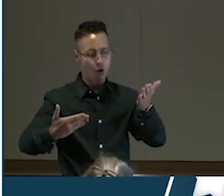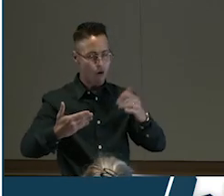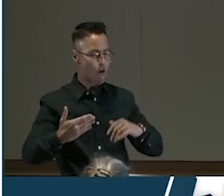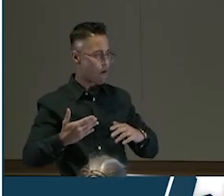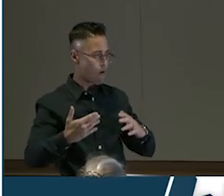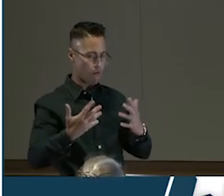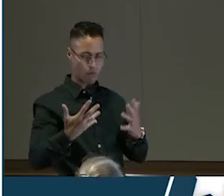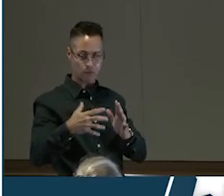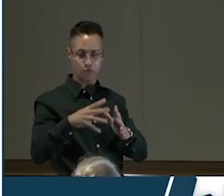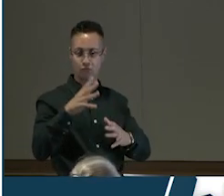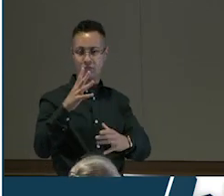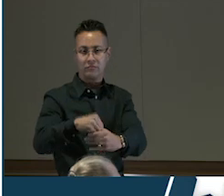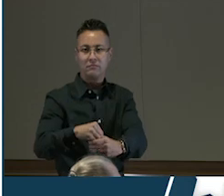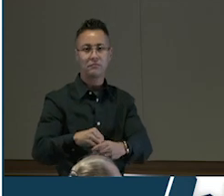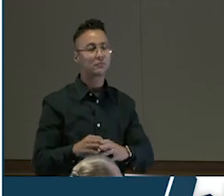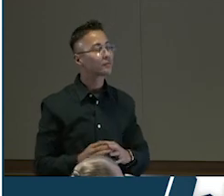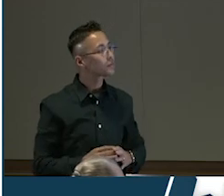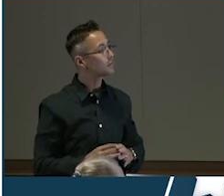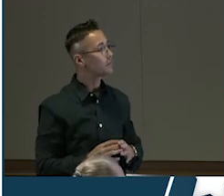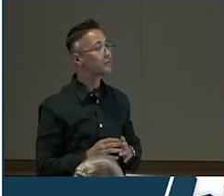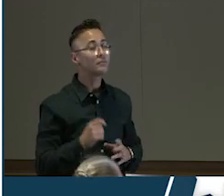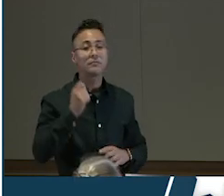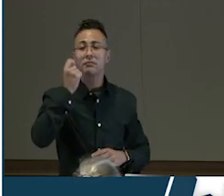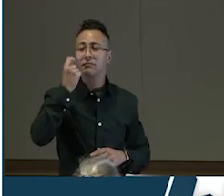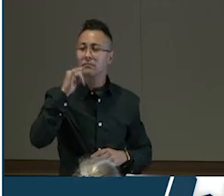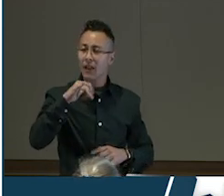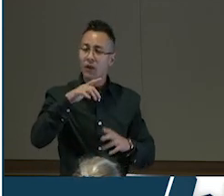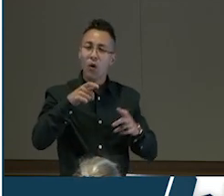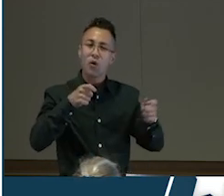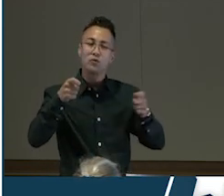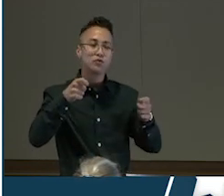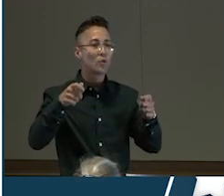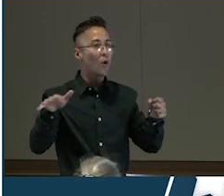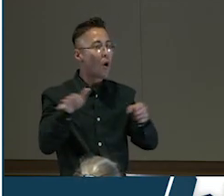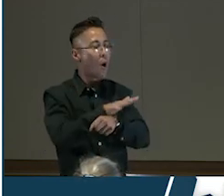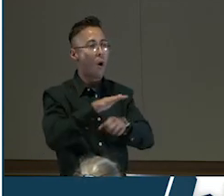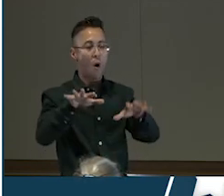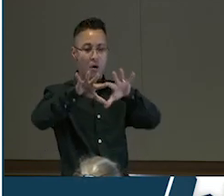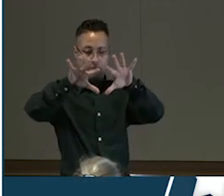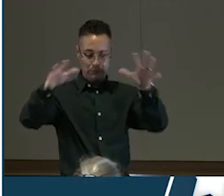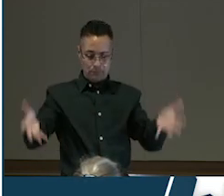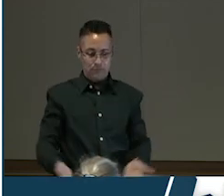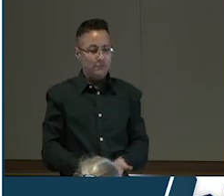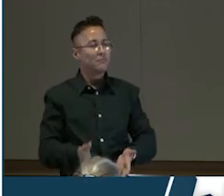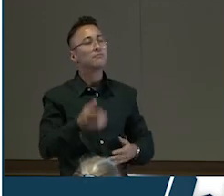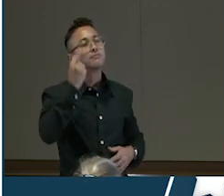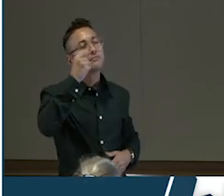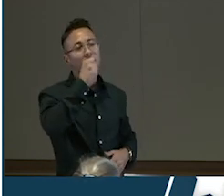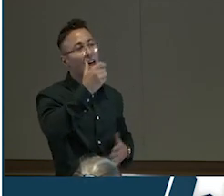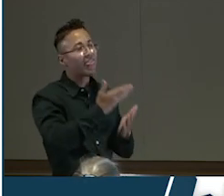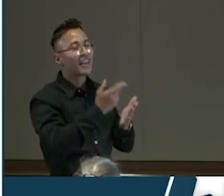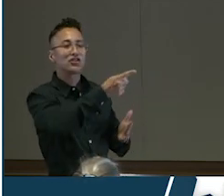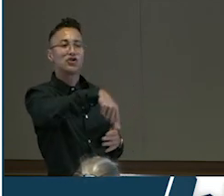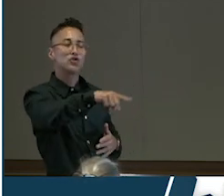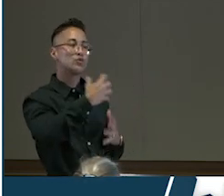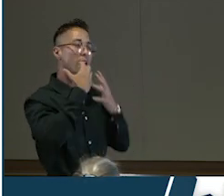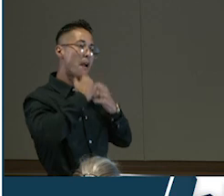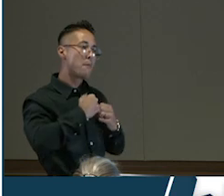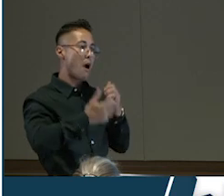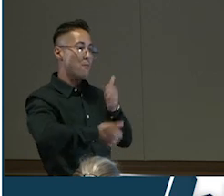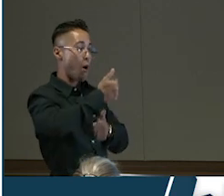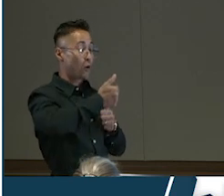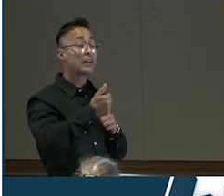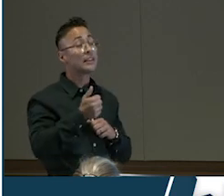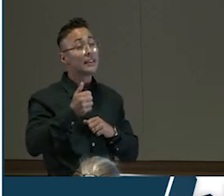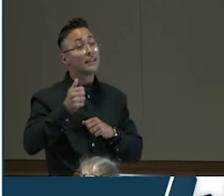And this is what controls the whole picture. It is not the things you care about most, but it is the documents we need